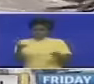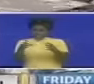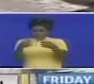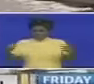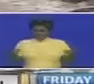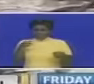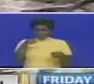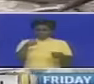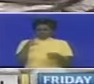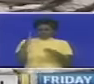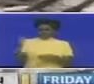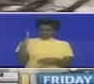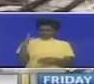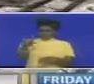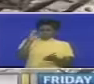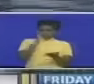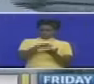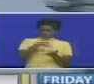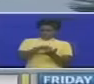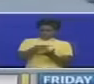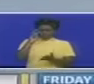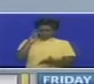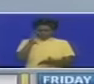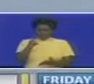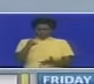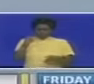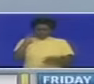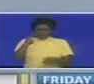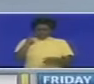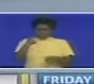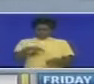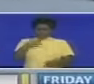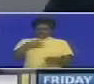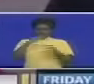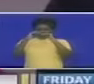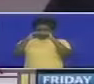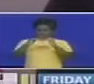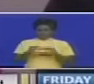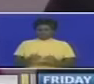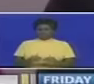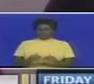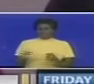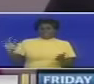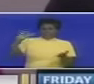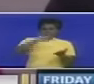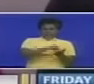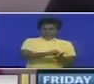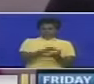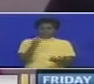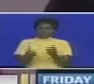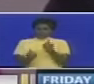that put Kenya's security situation in the spotlight and saw tourist numbers reduced to a trickle. The airport